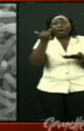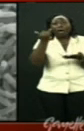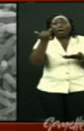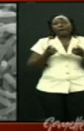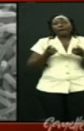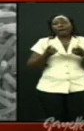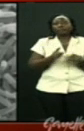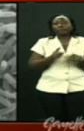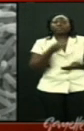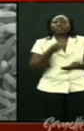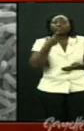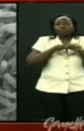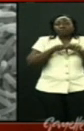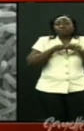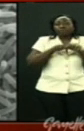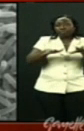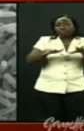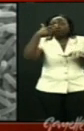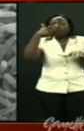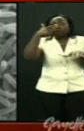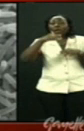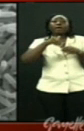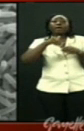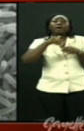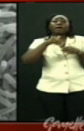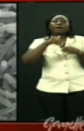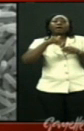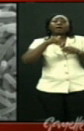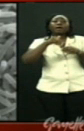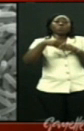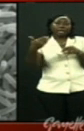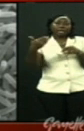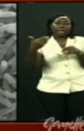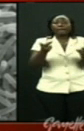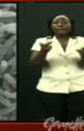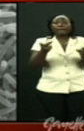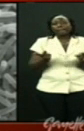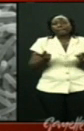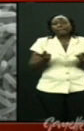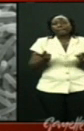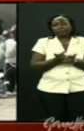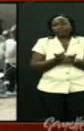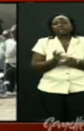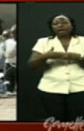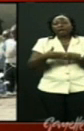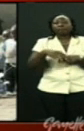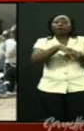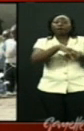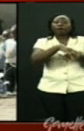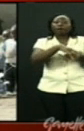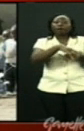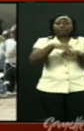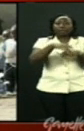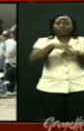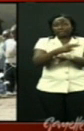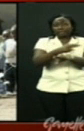The outbreak of illness occurred outside the capital, which was ravaged by a devastating 7.0 earthquake in January, leaving more